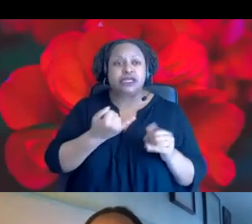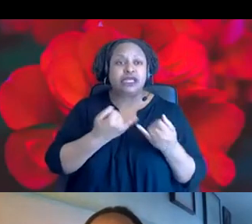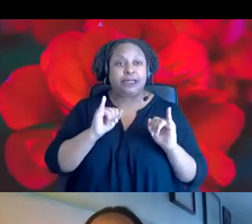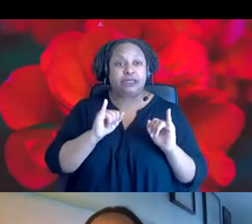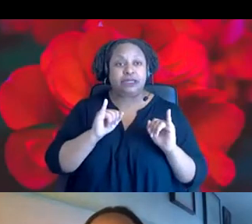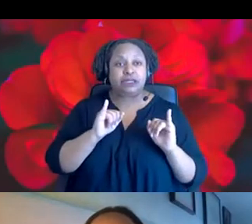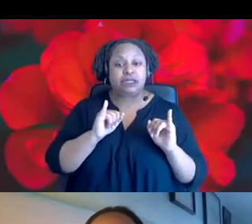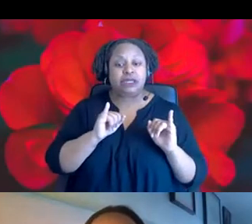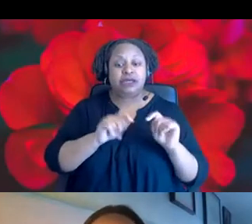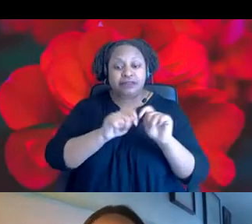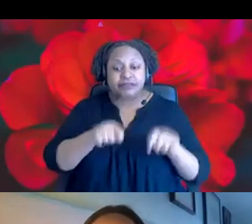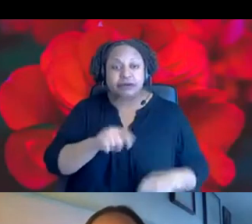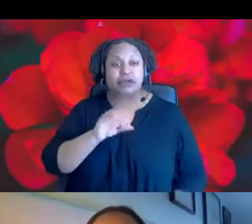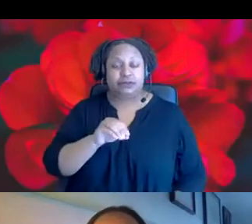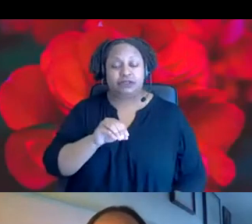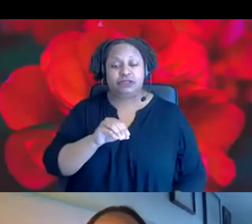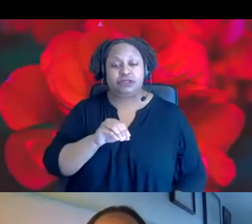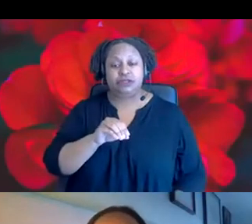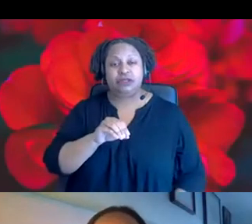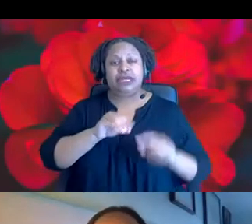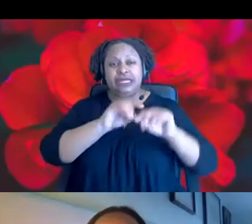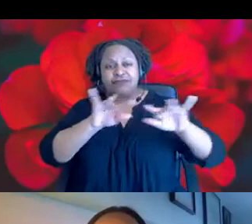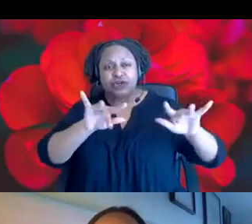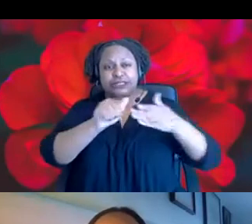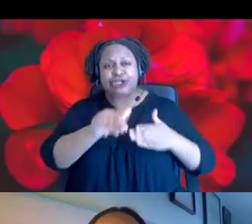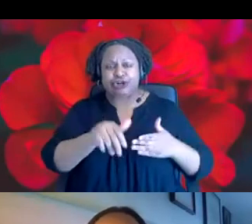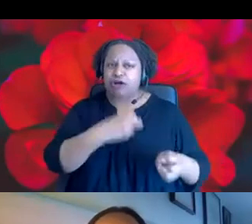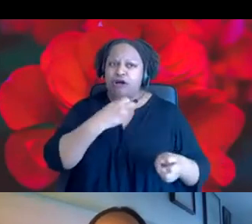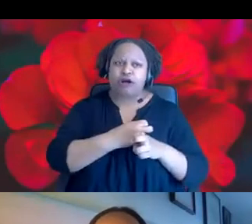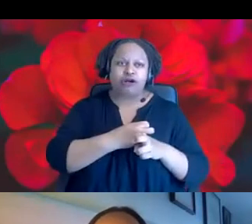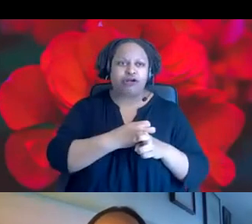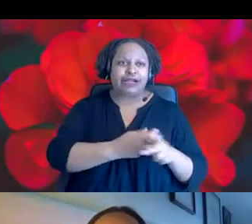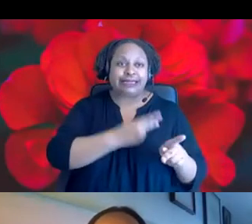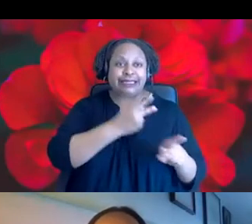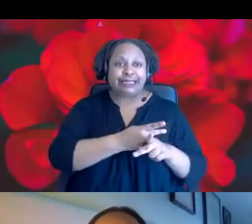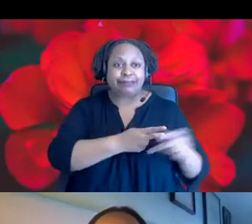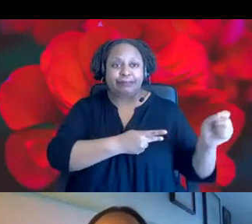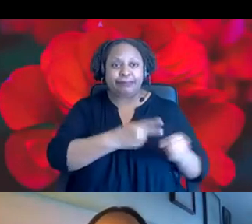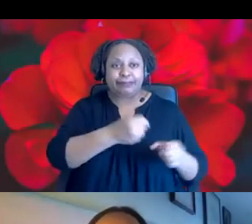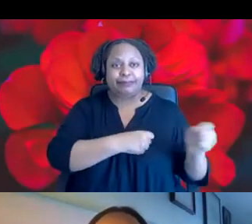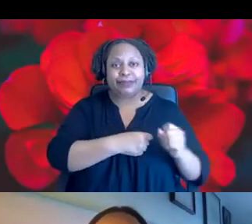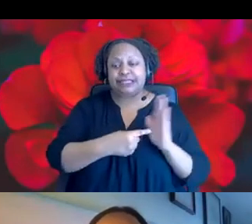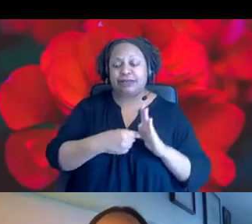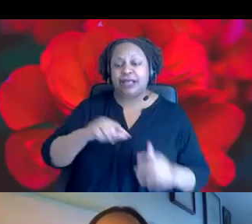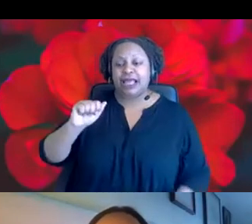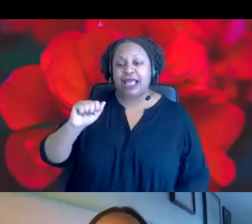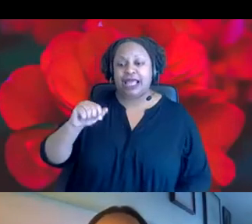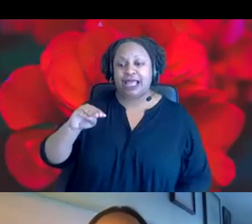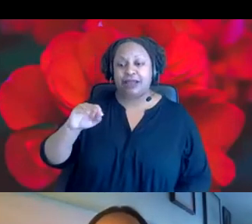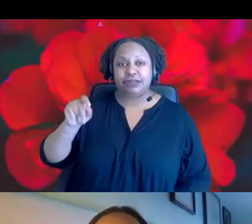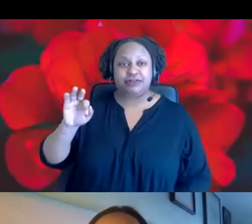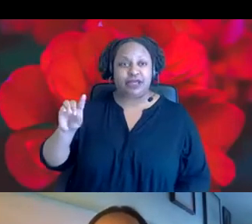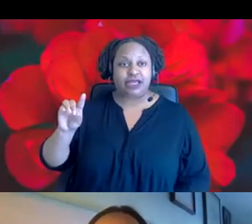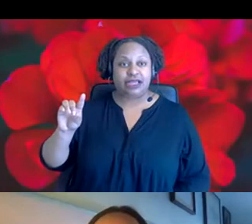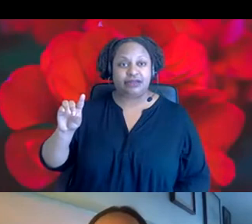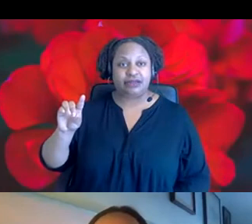diverse leadership, it's hard to retain talent. You know, I'm sure Amplified Opera wants to pay artists the same that the